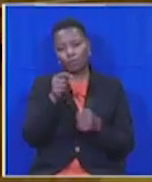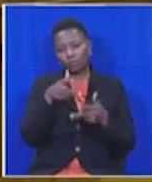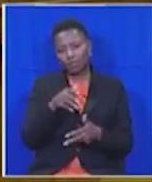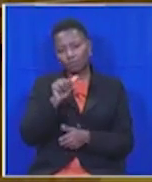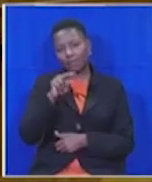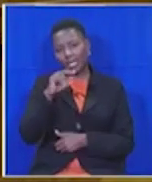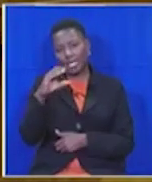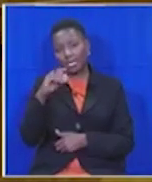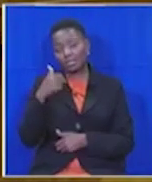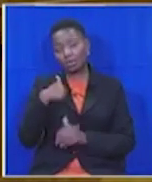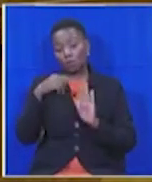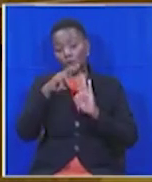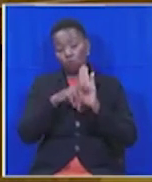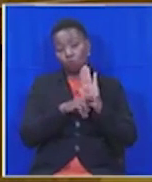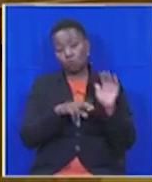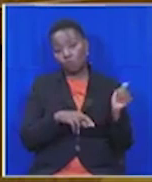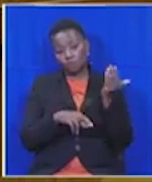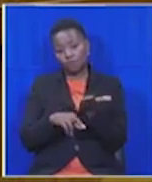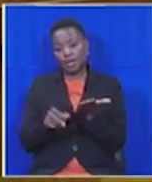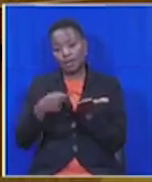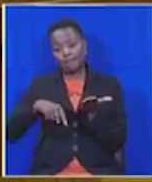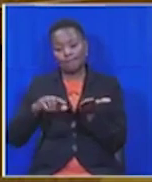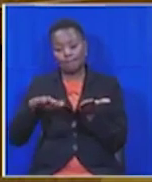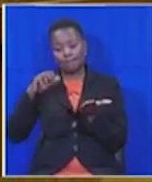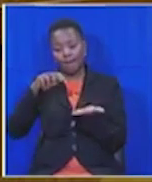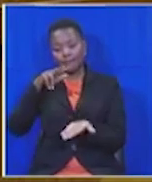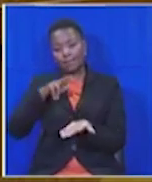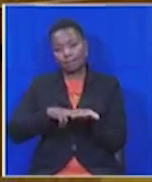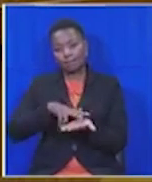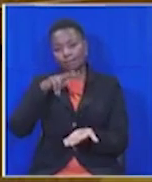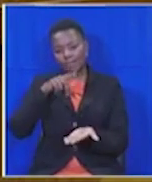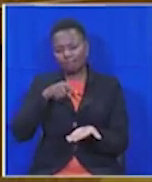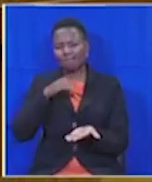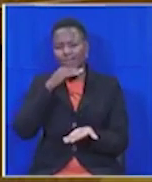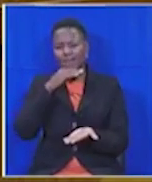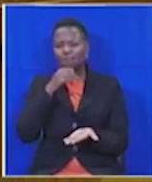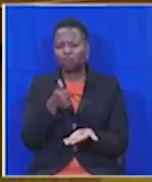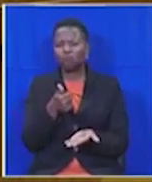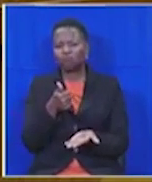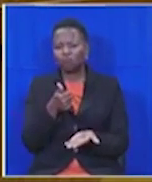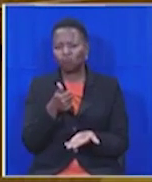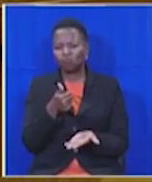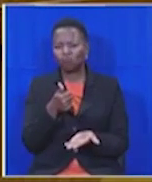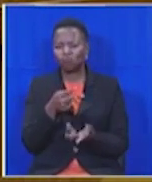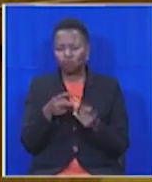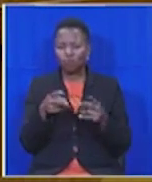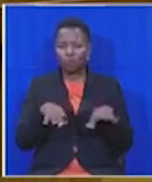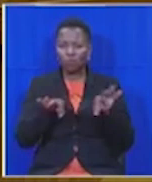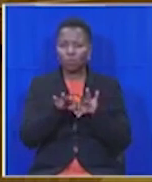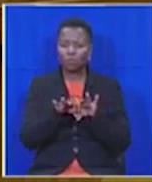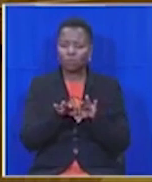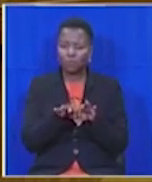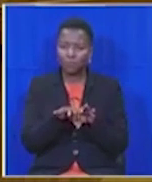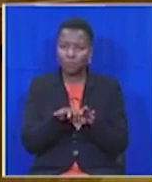that we are presenting today for the approval of the chamber are sufficient. They are very important. And